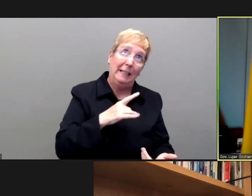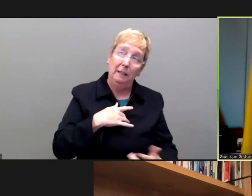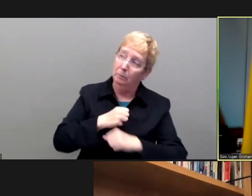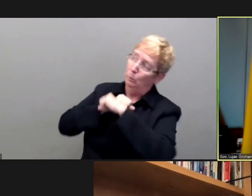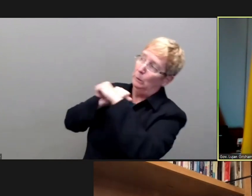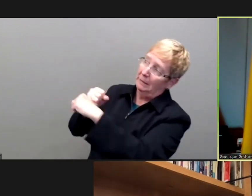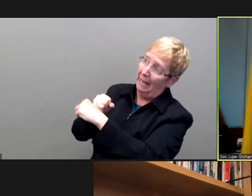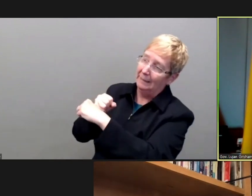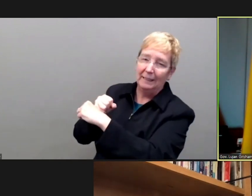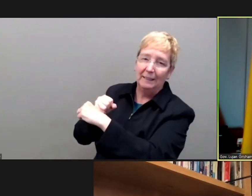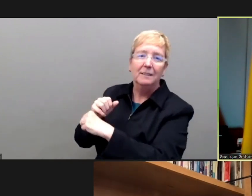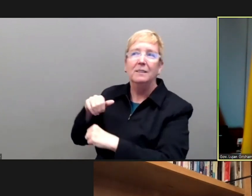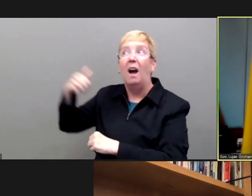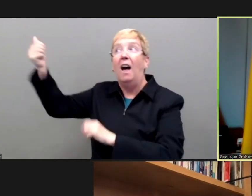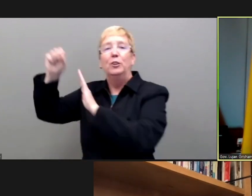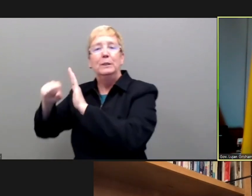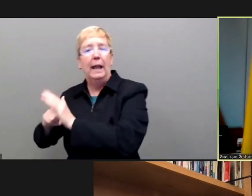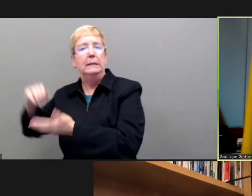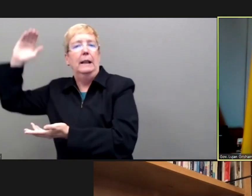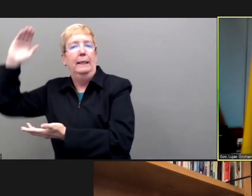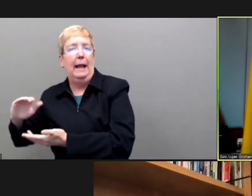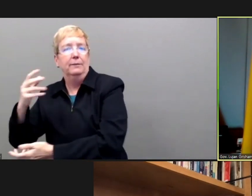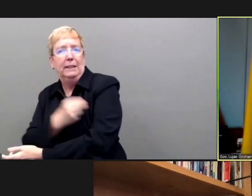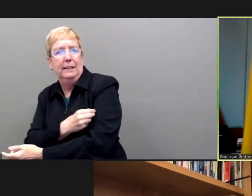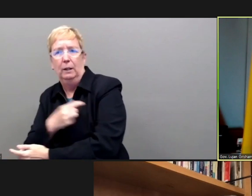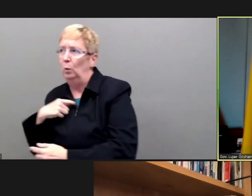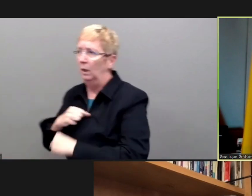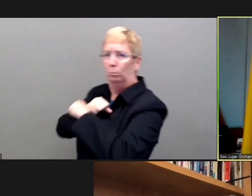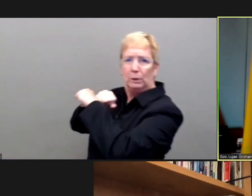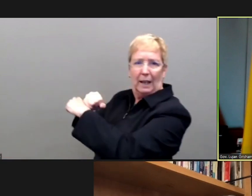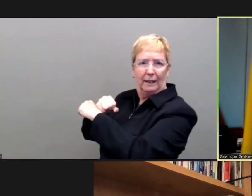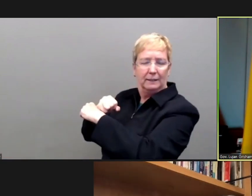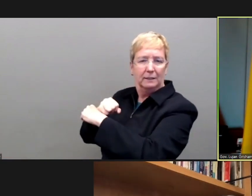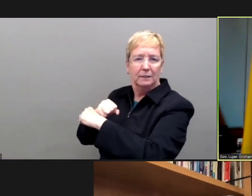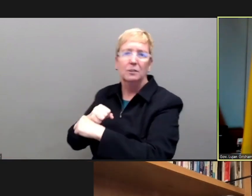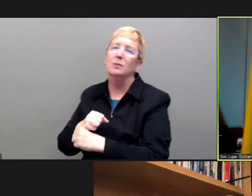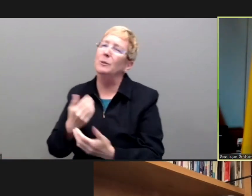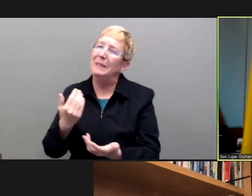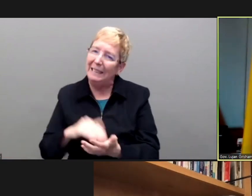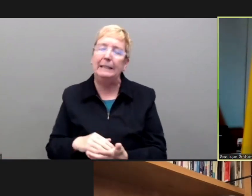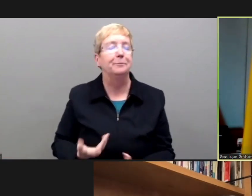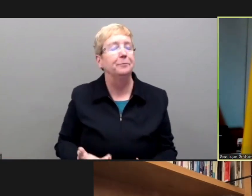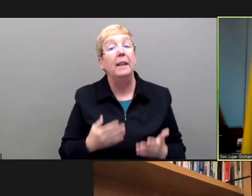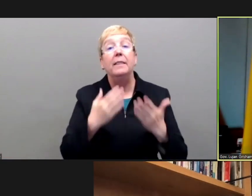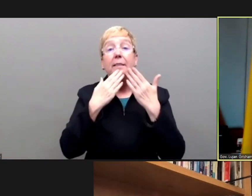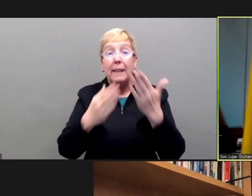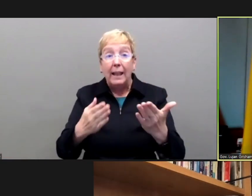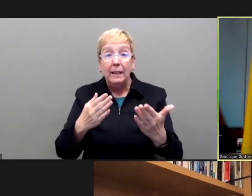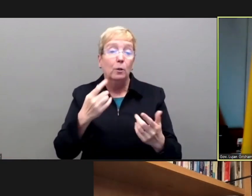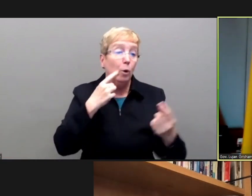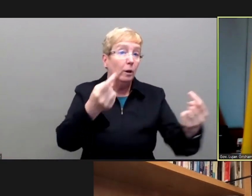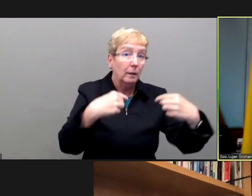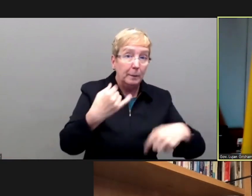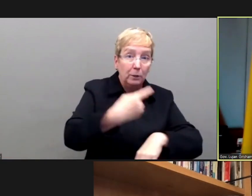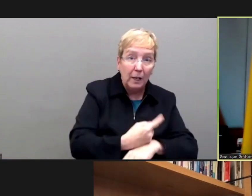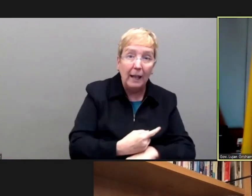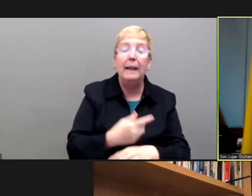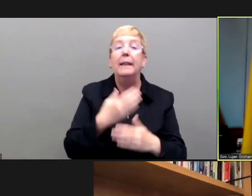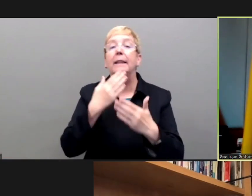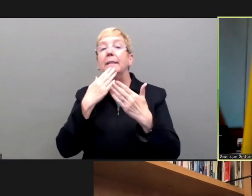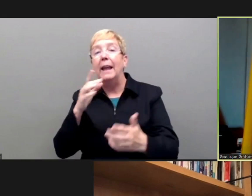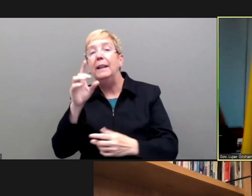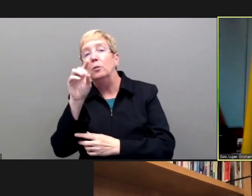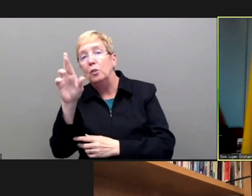power to be vaccinated. Thank you very much for joining us today, Dr. Grace, as always. Thank you for your leadership and your hard